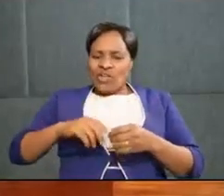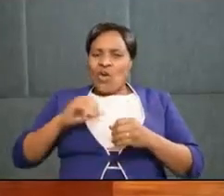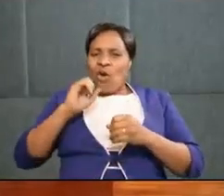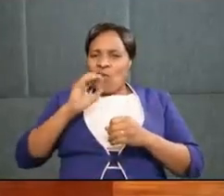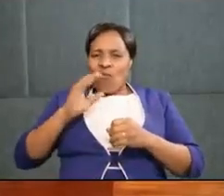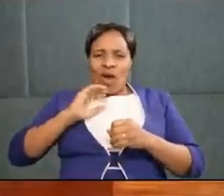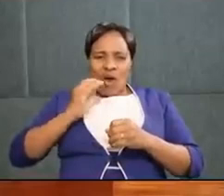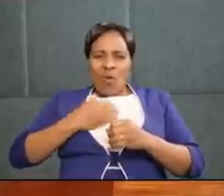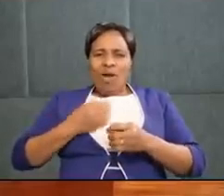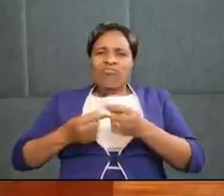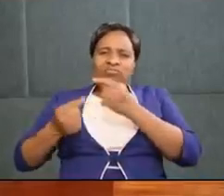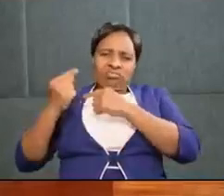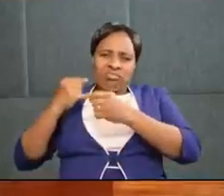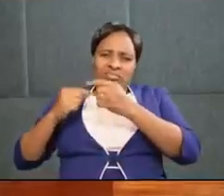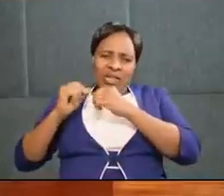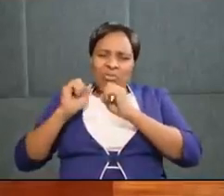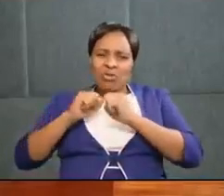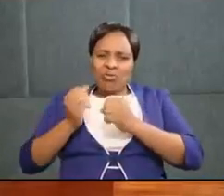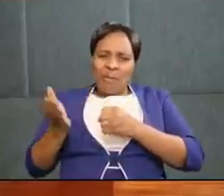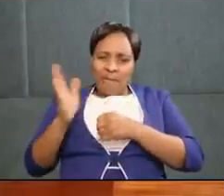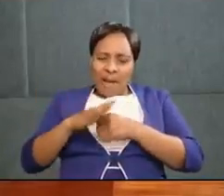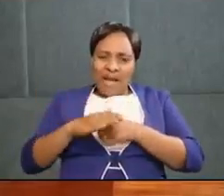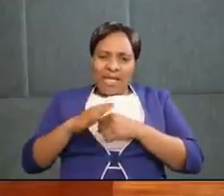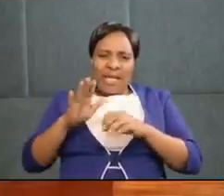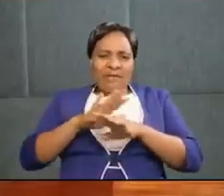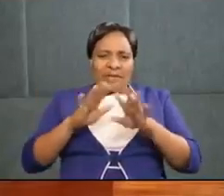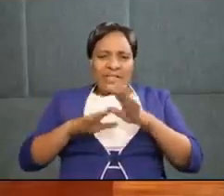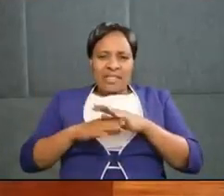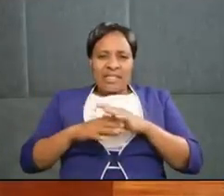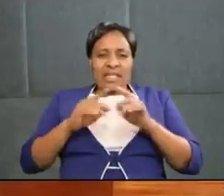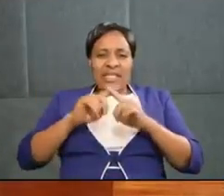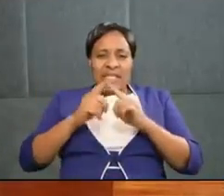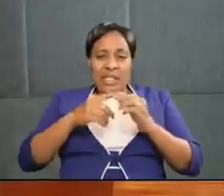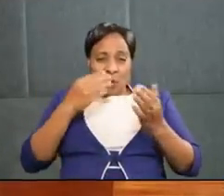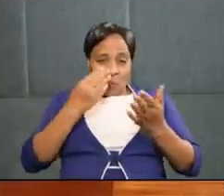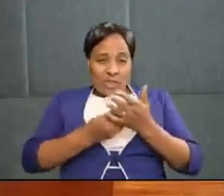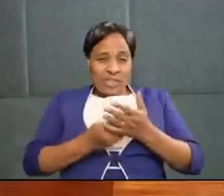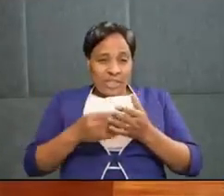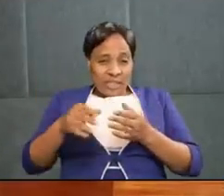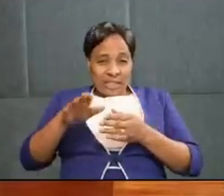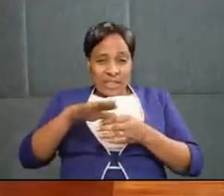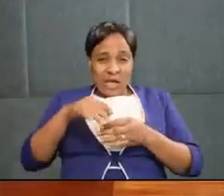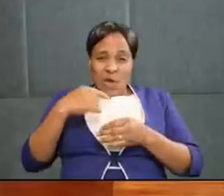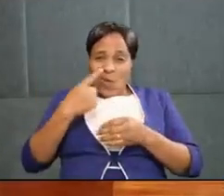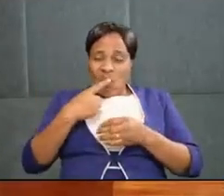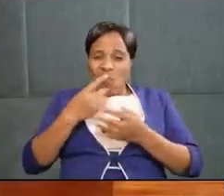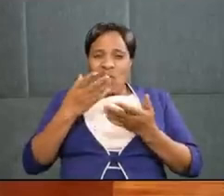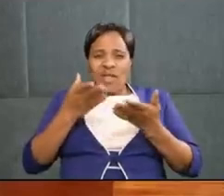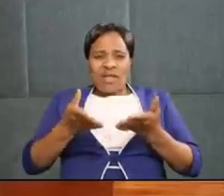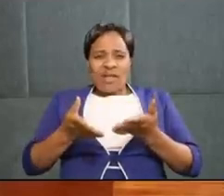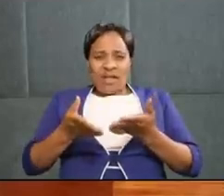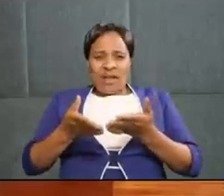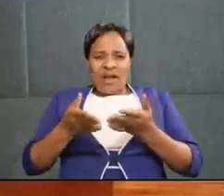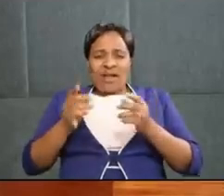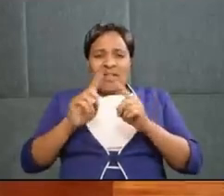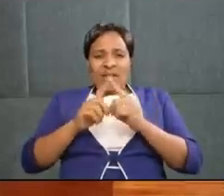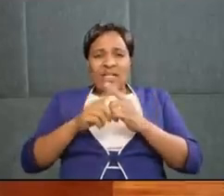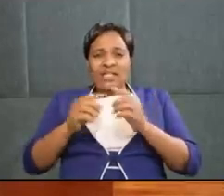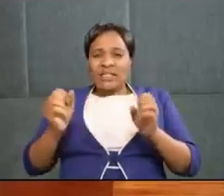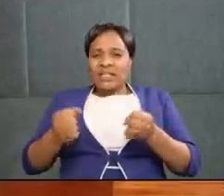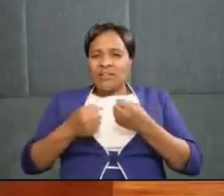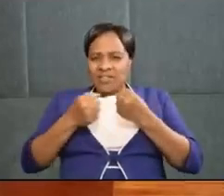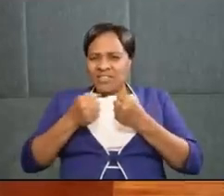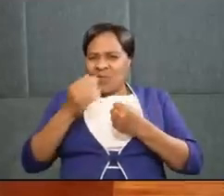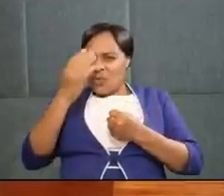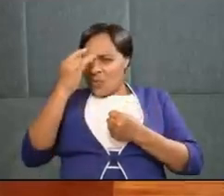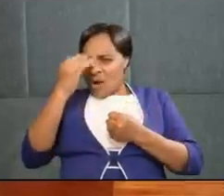ancestors has chosen you to do his will, and you will be a witness to everyone who has heard and seen. Why